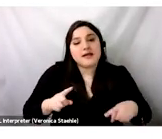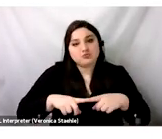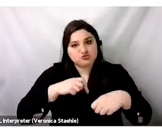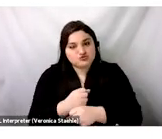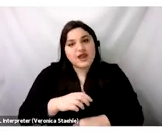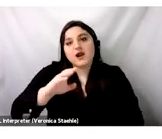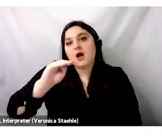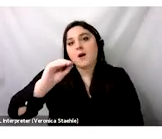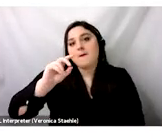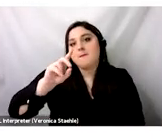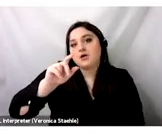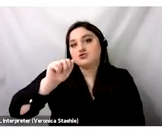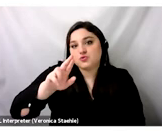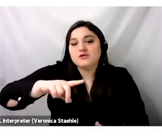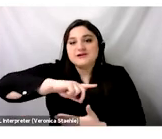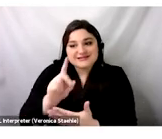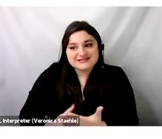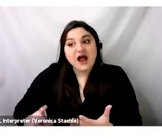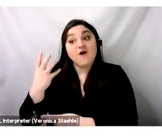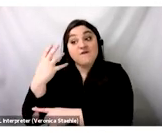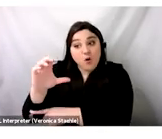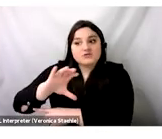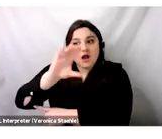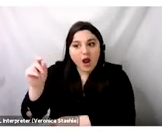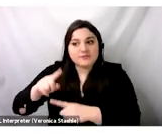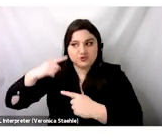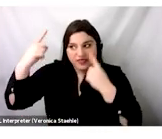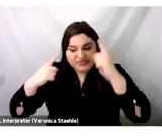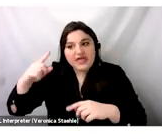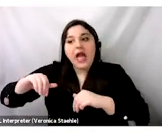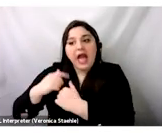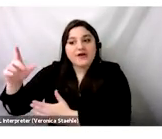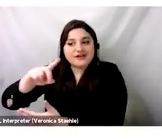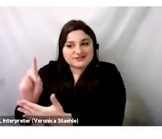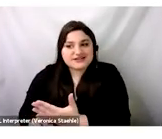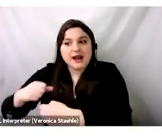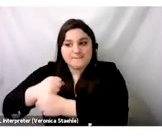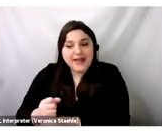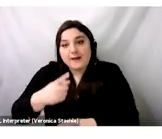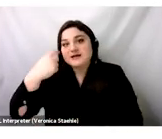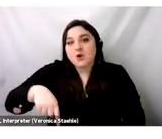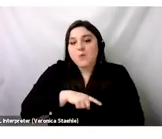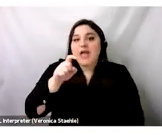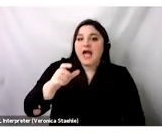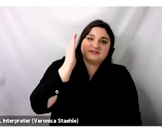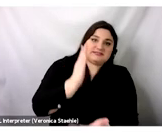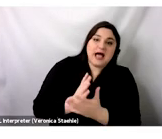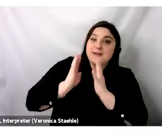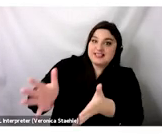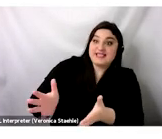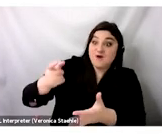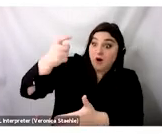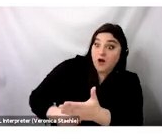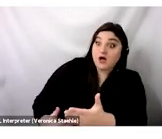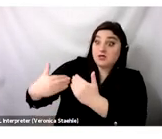actually think and be like, where is this going? We need to place the externalized cost back onto